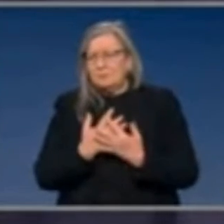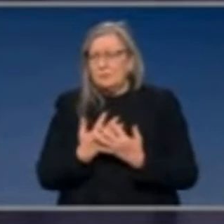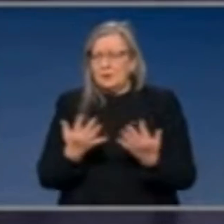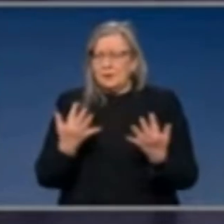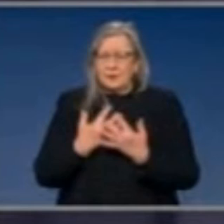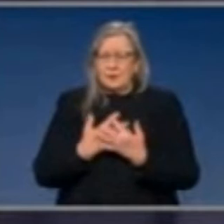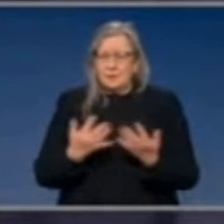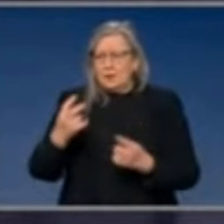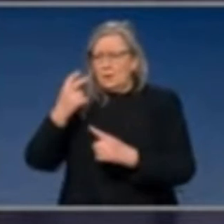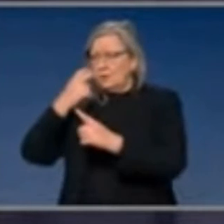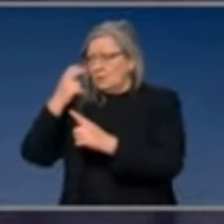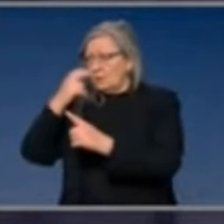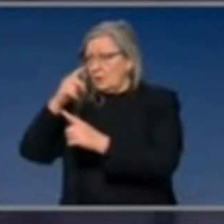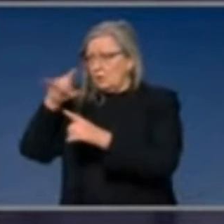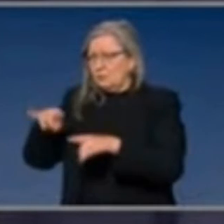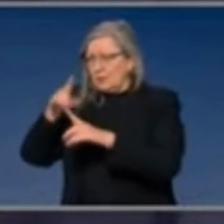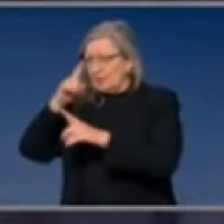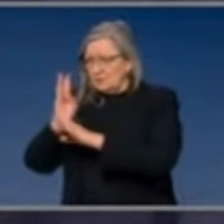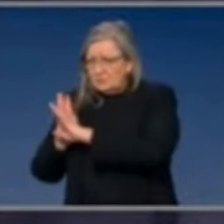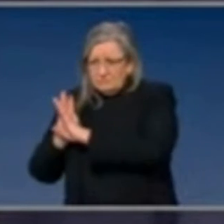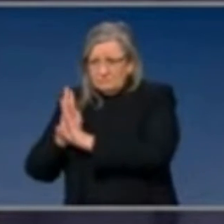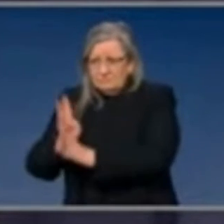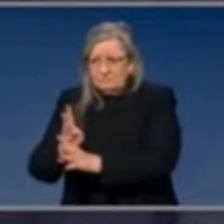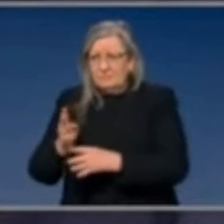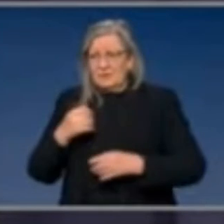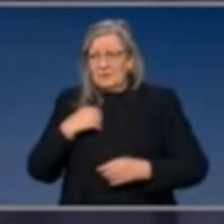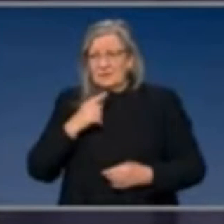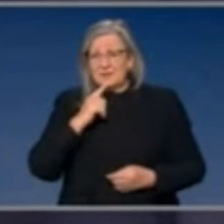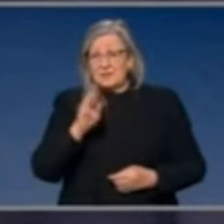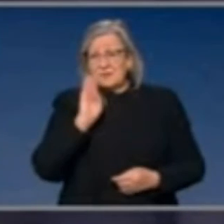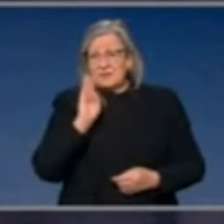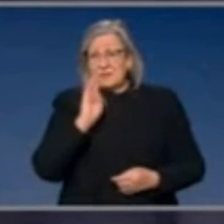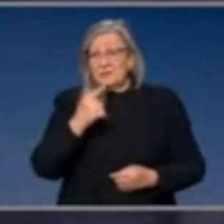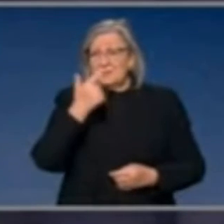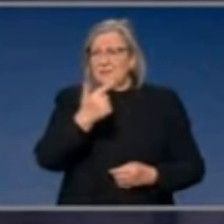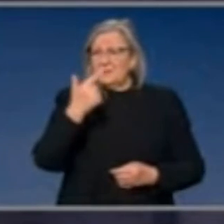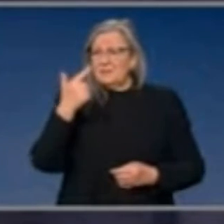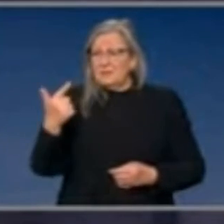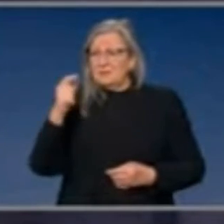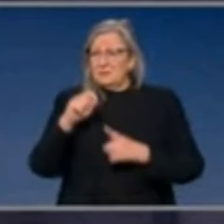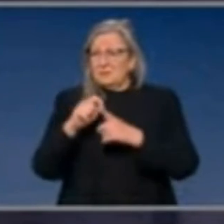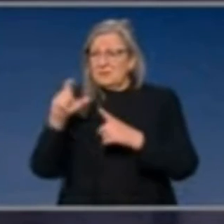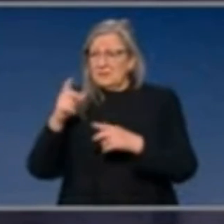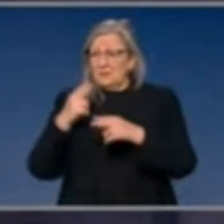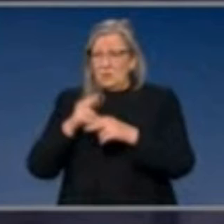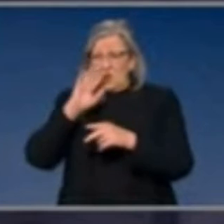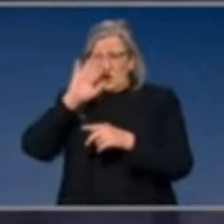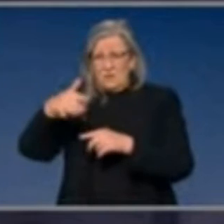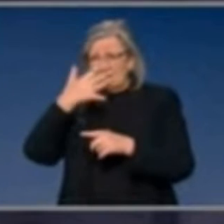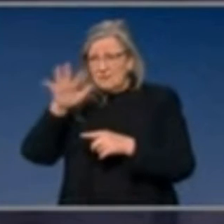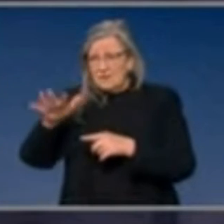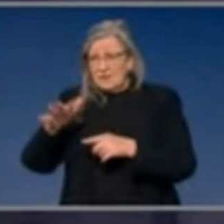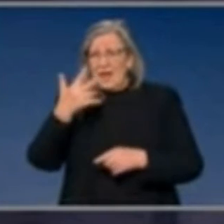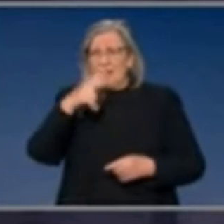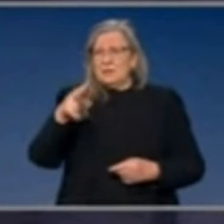older Australians. I think I mentioned just before that it's 77% for the 50-plus, 82% for the